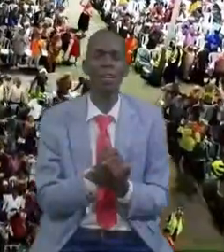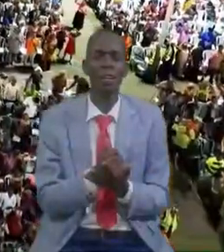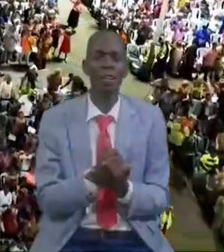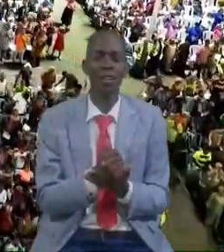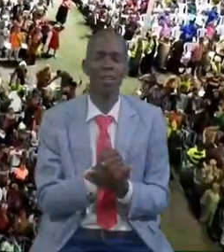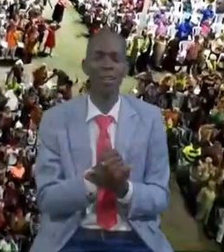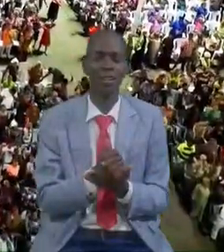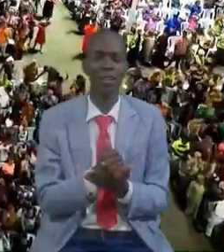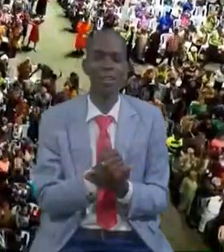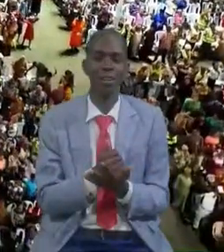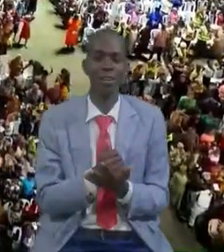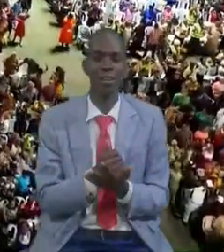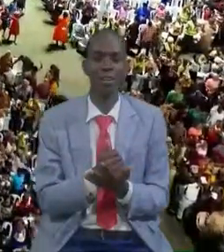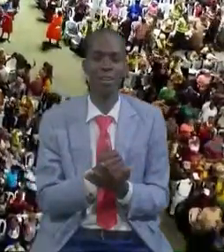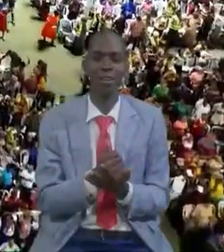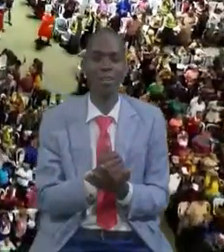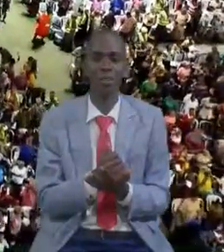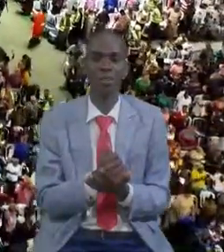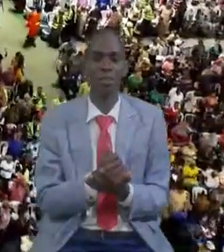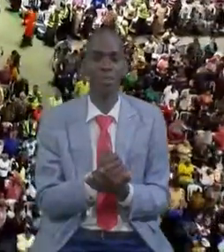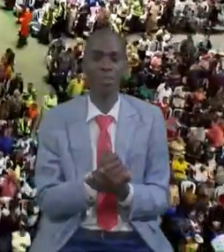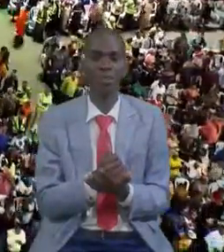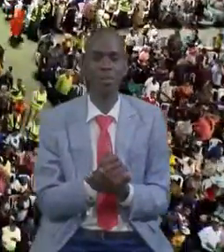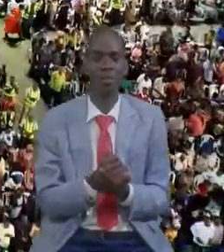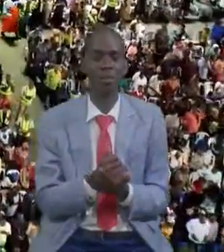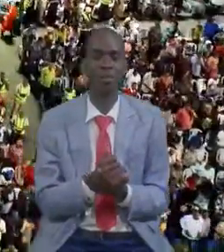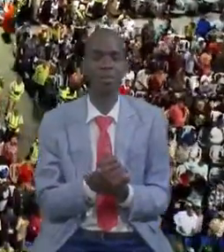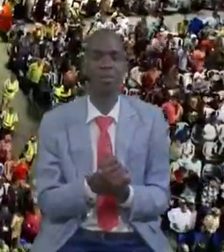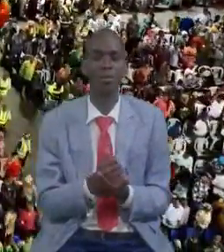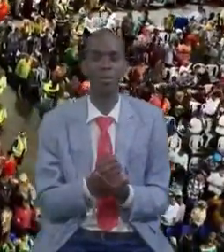Amen.